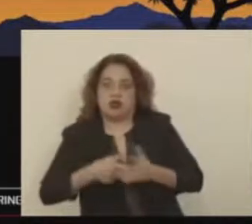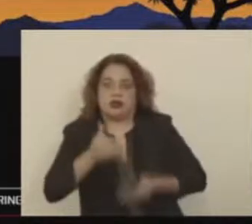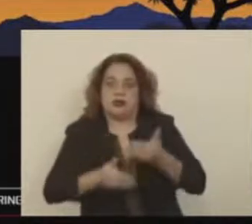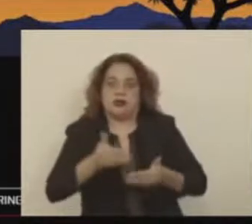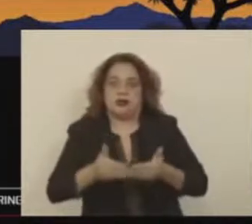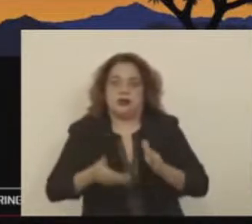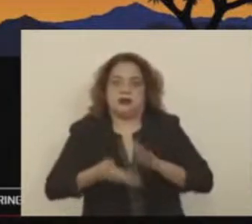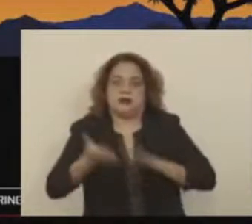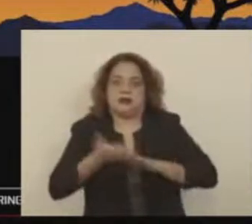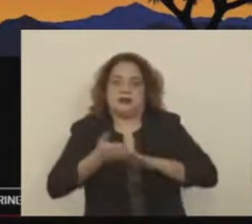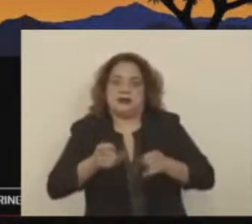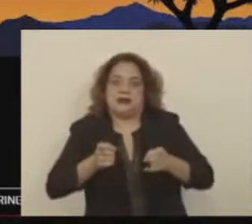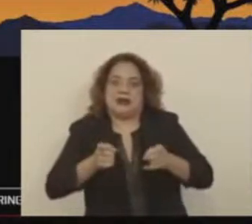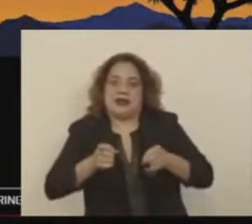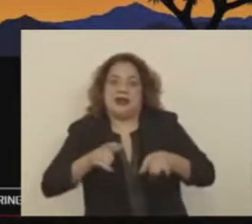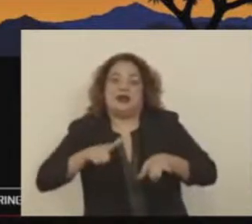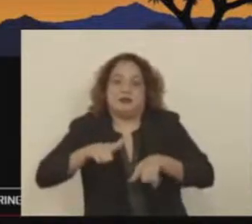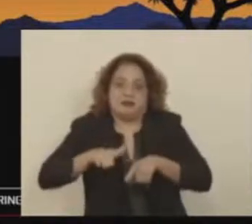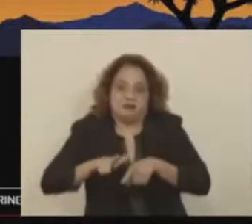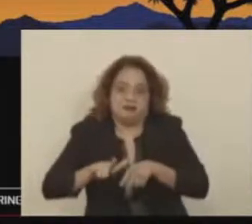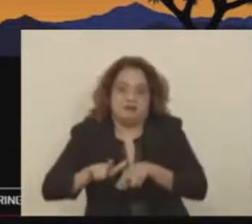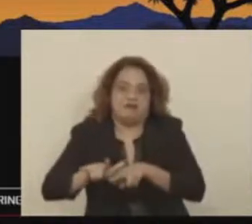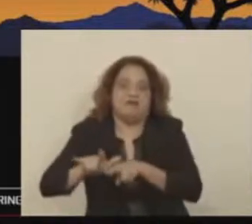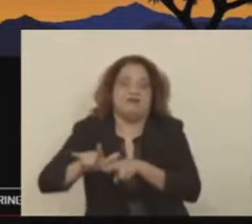Right on internal power.